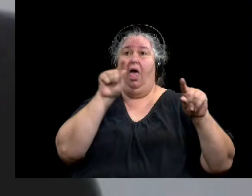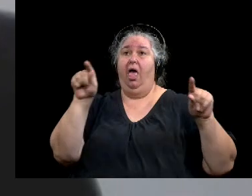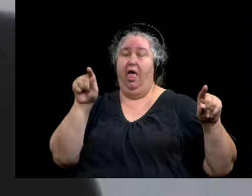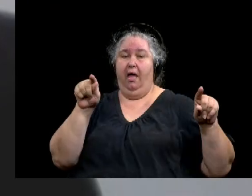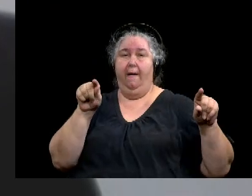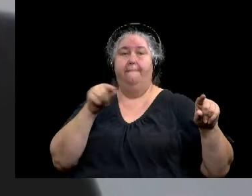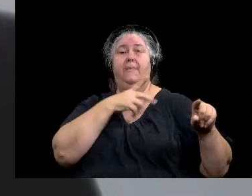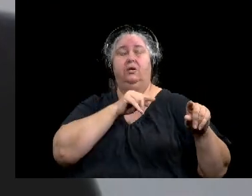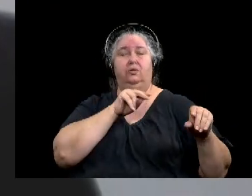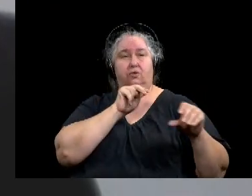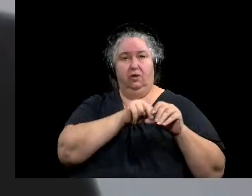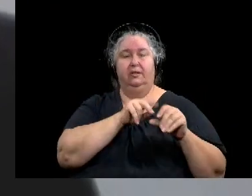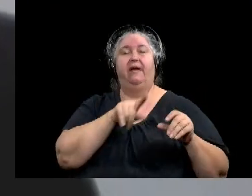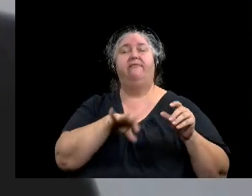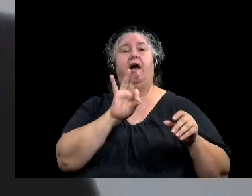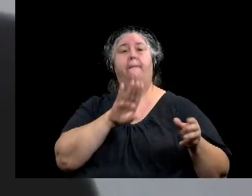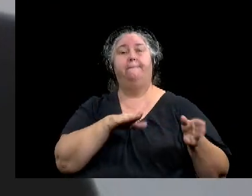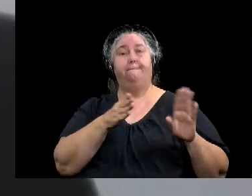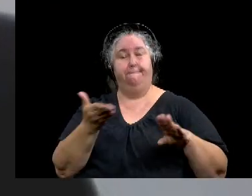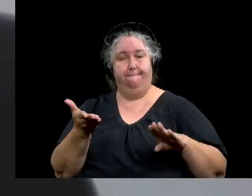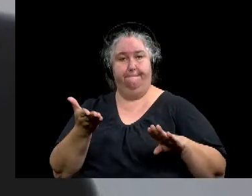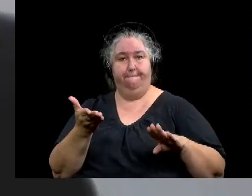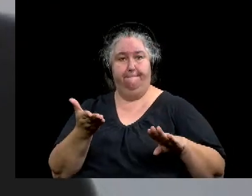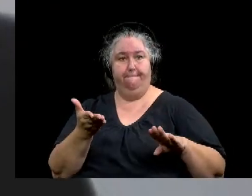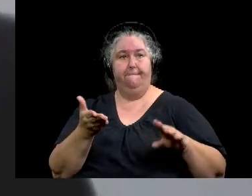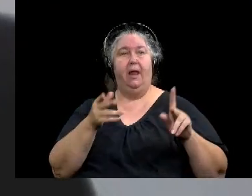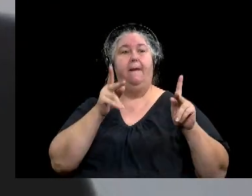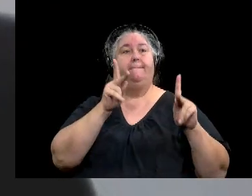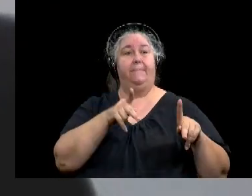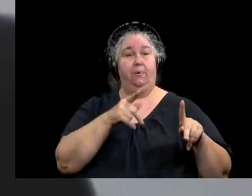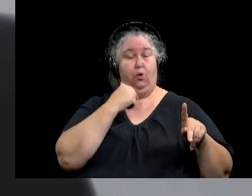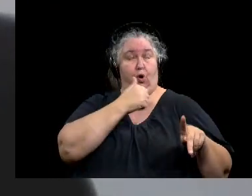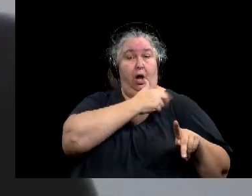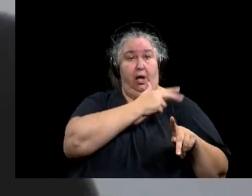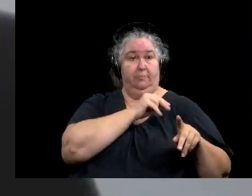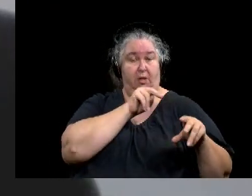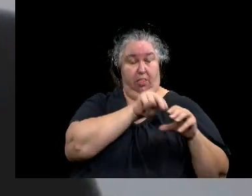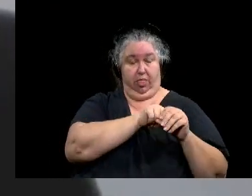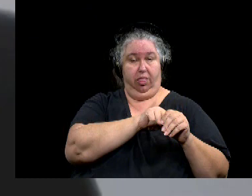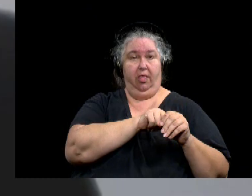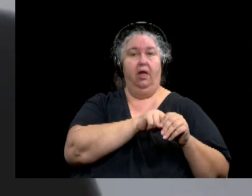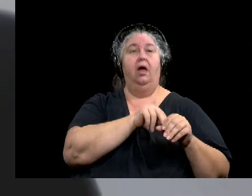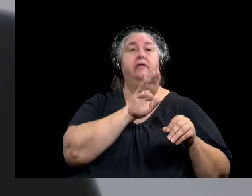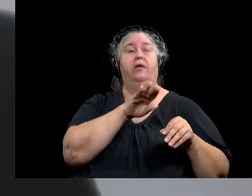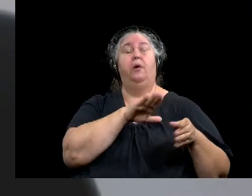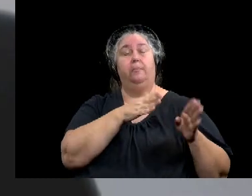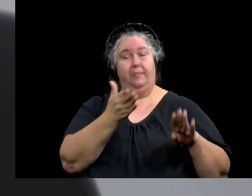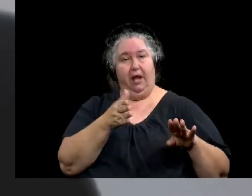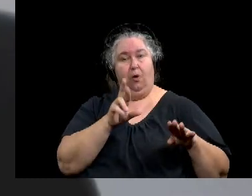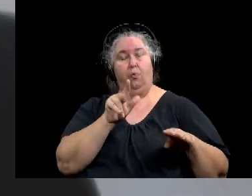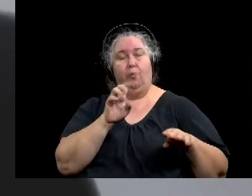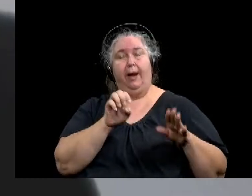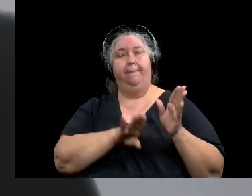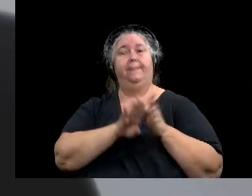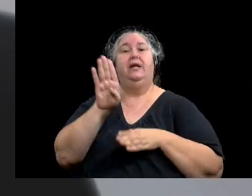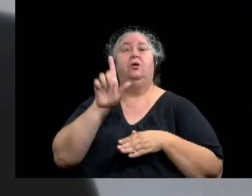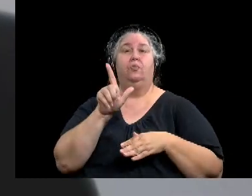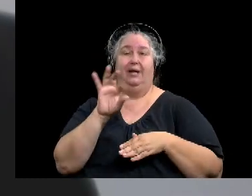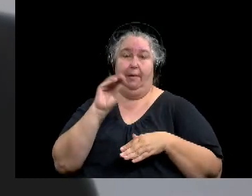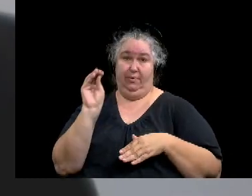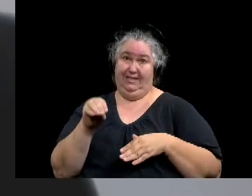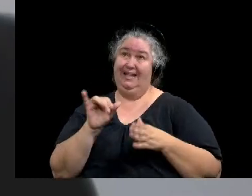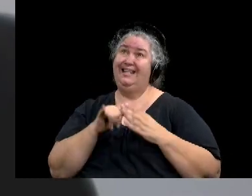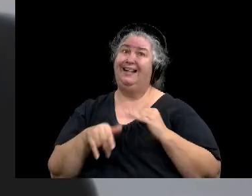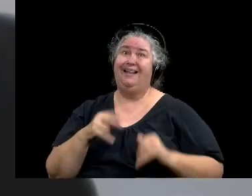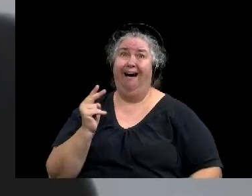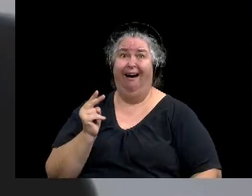found that the mortality rate of hospitalized patients exceeded 29%, which is very high. That's, again, 1